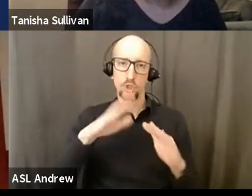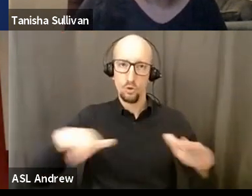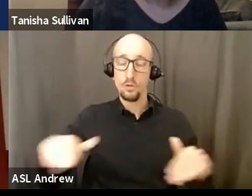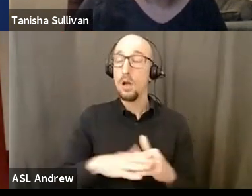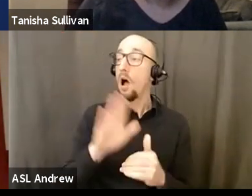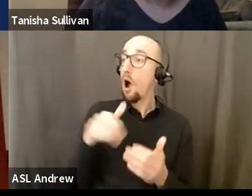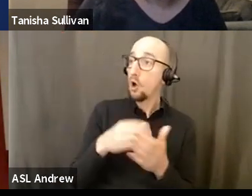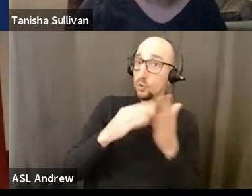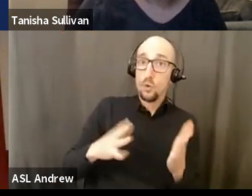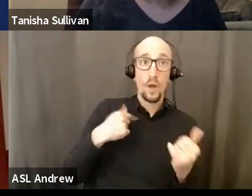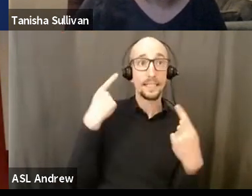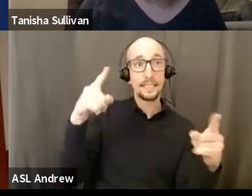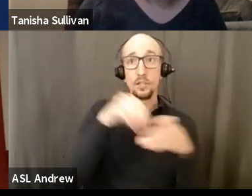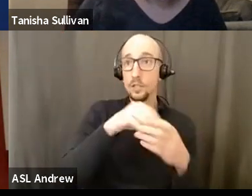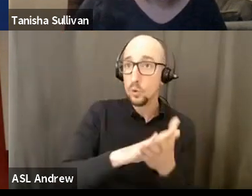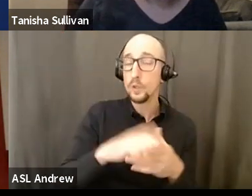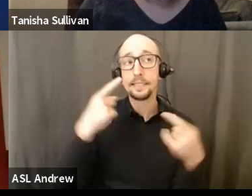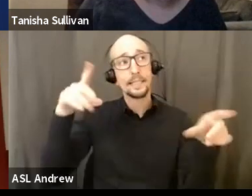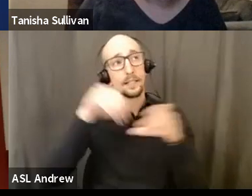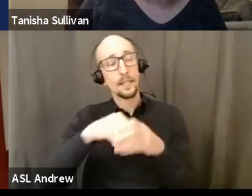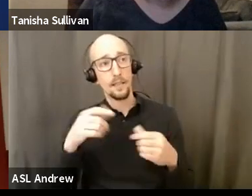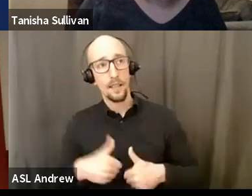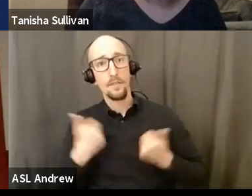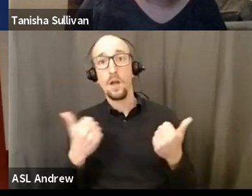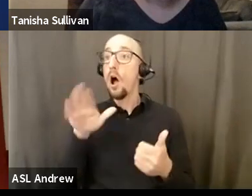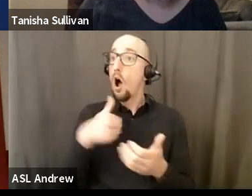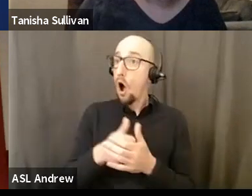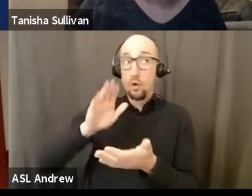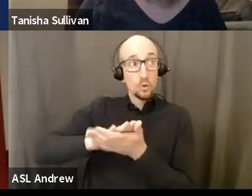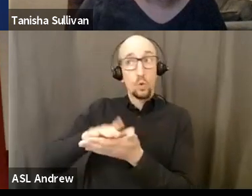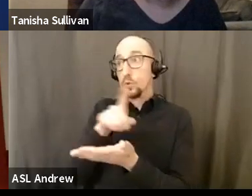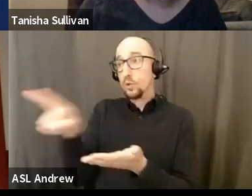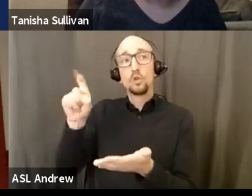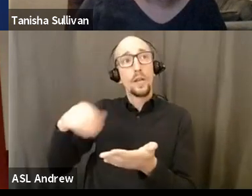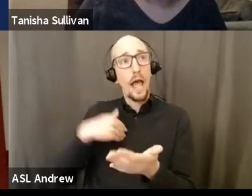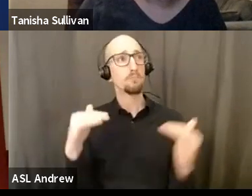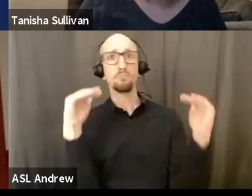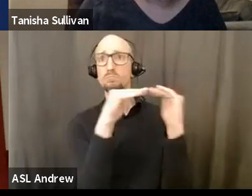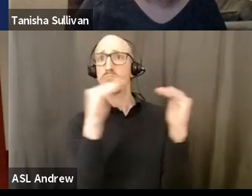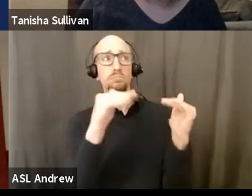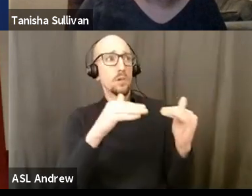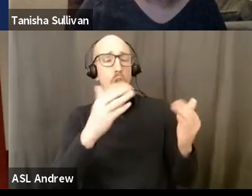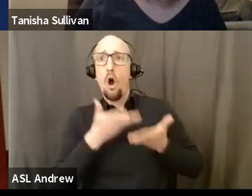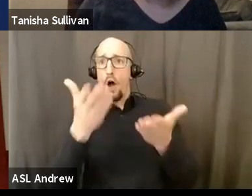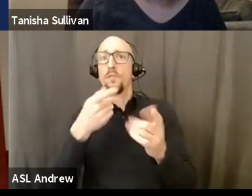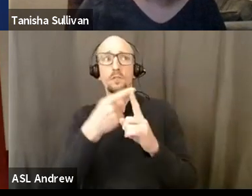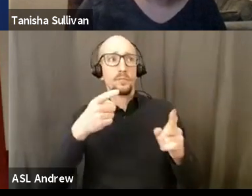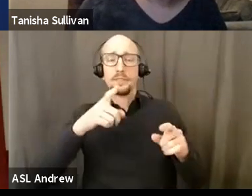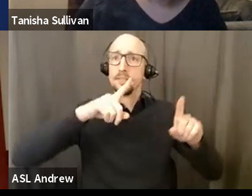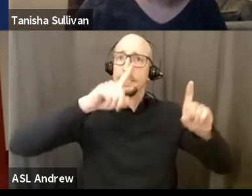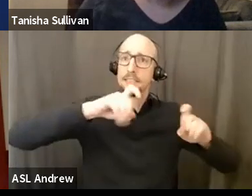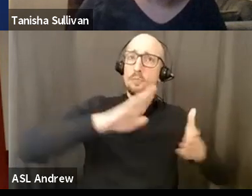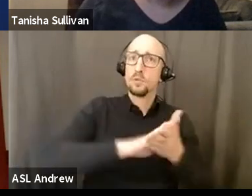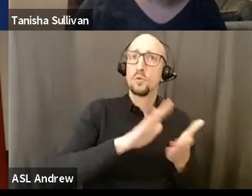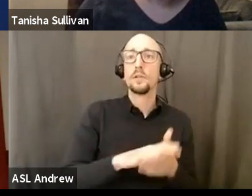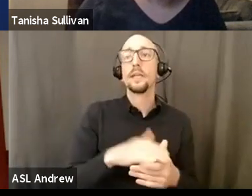school and life. All schools should have what the exam schools, private schools, and charter schools offer. But even after Brown versus Board